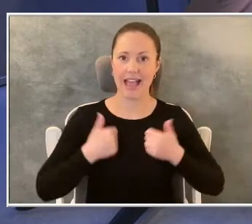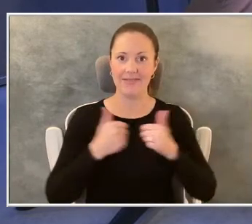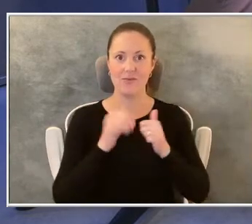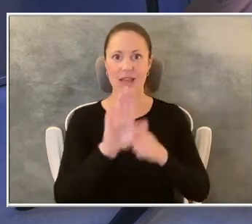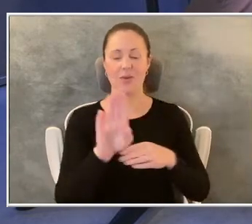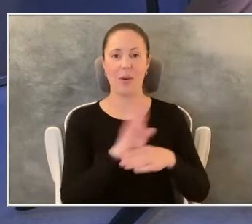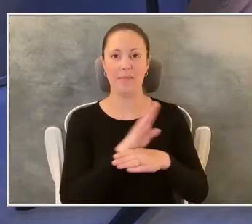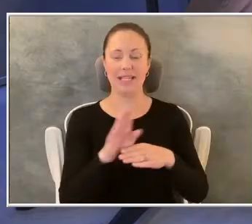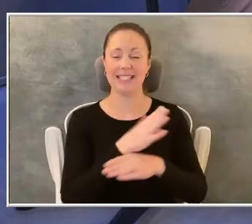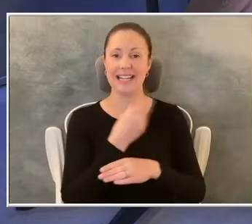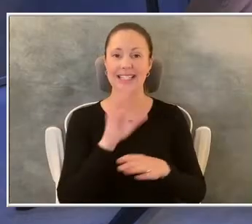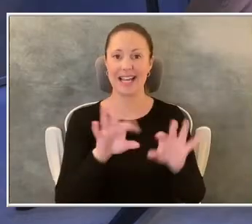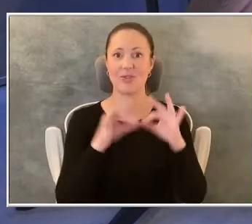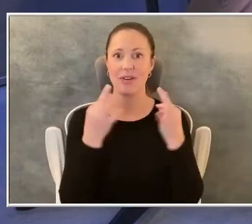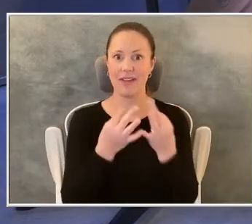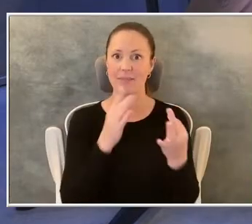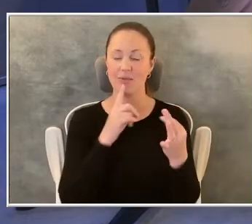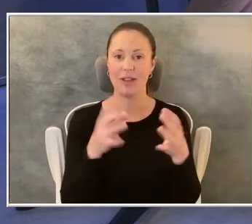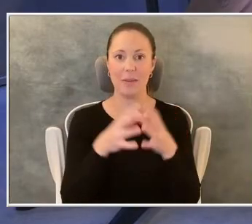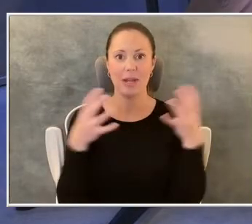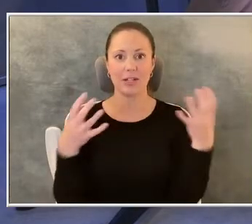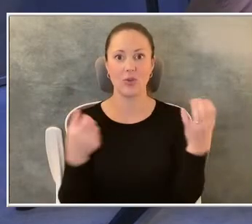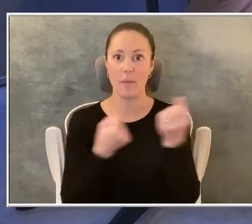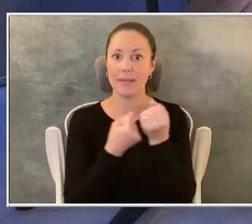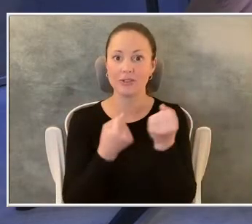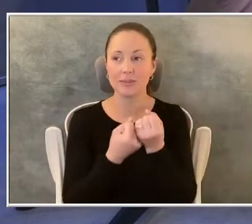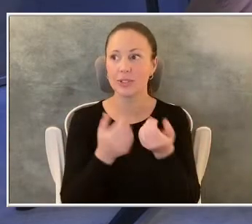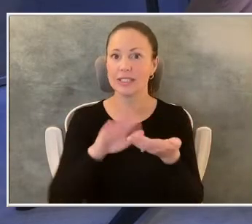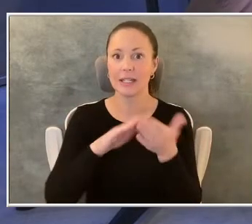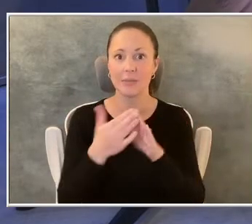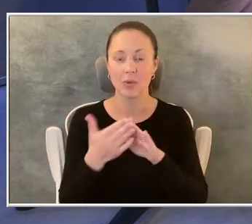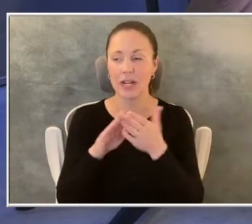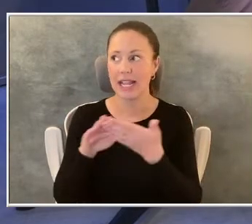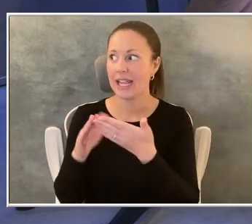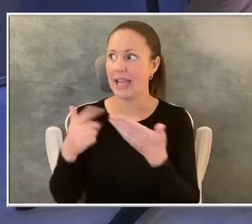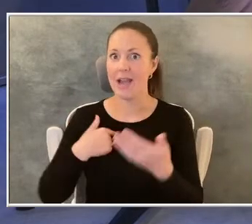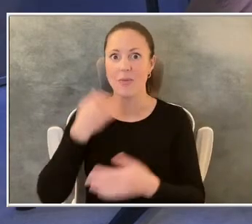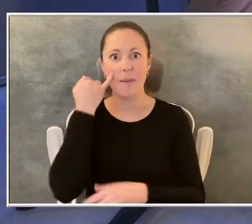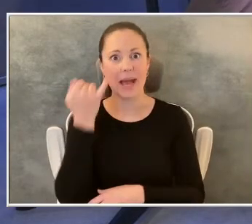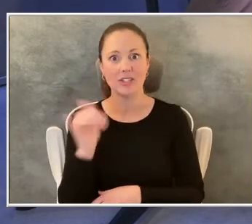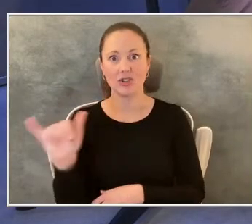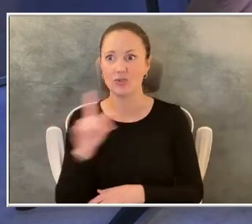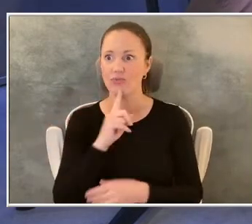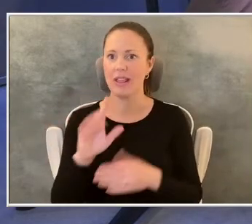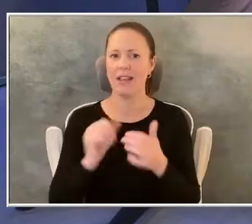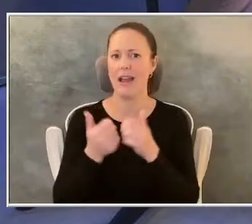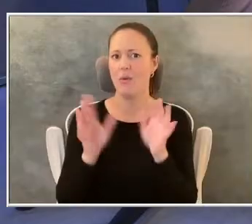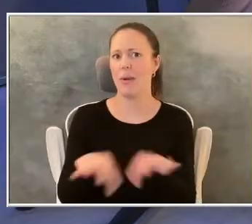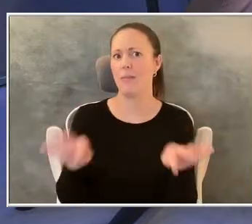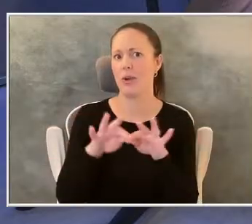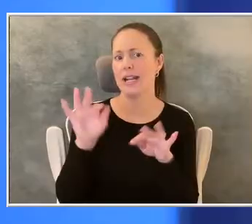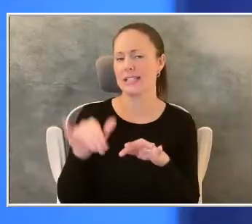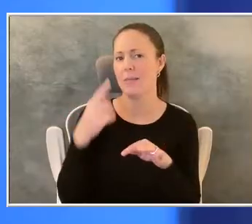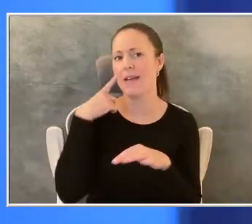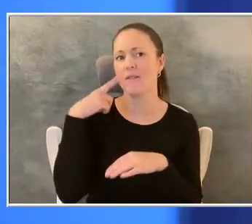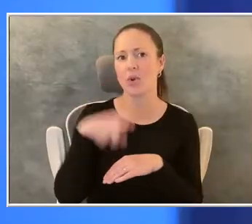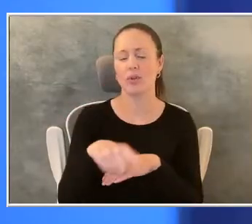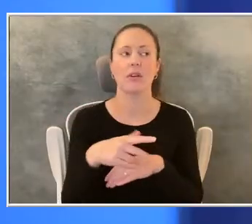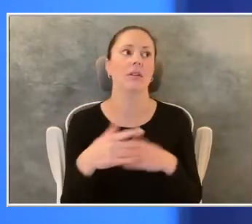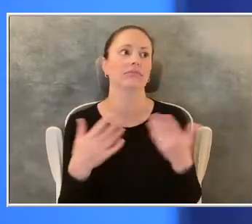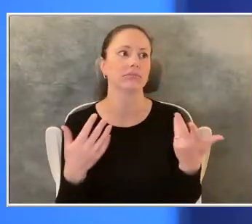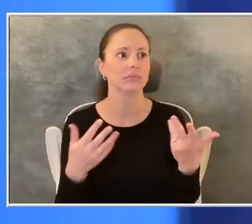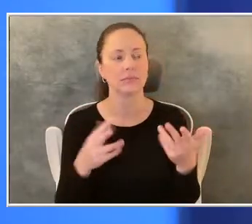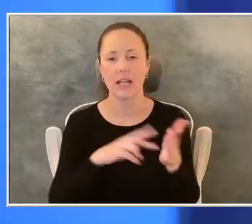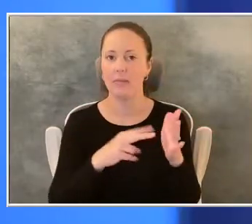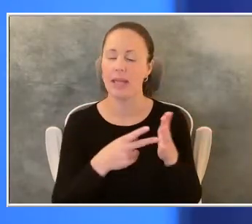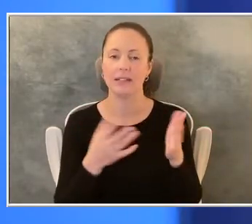a big support, the community, I would imagine, to just how important has that been for you? Oh, the families. It's our